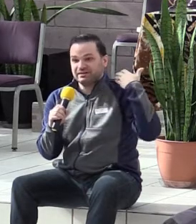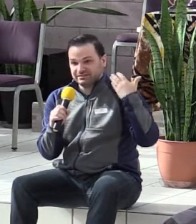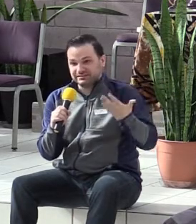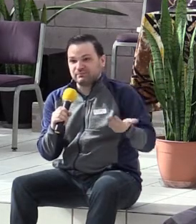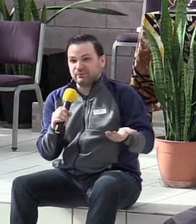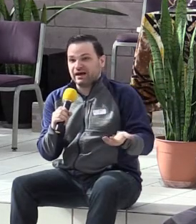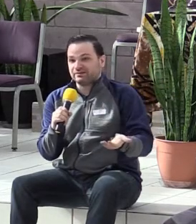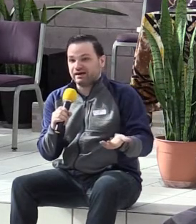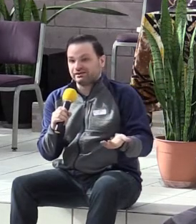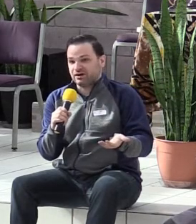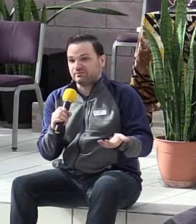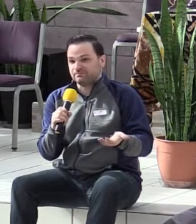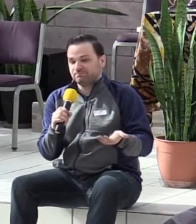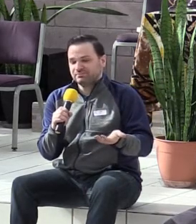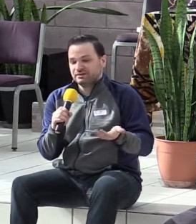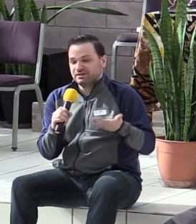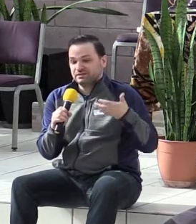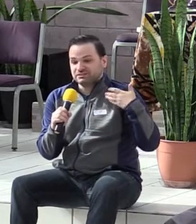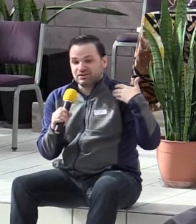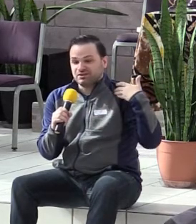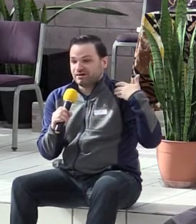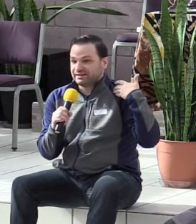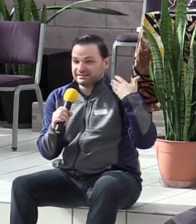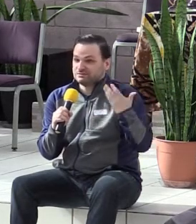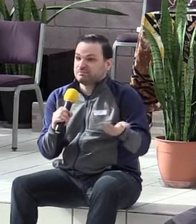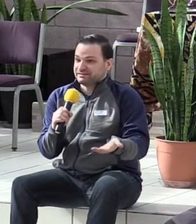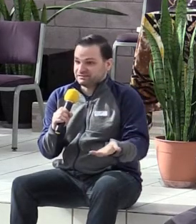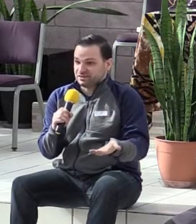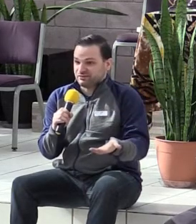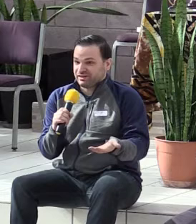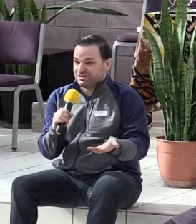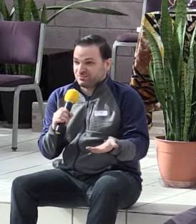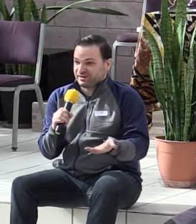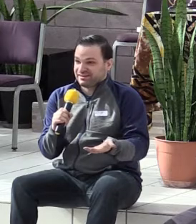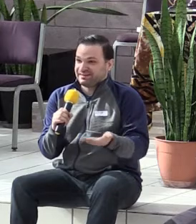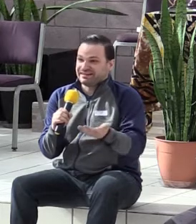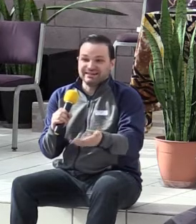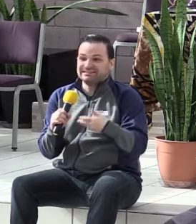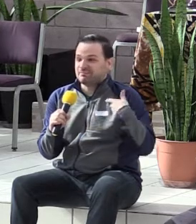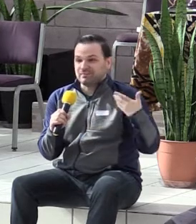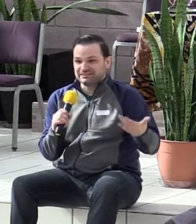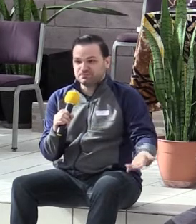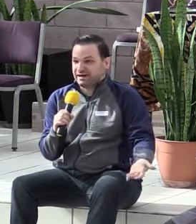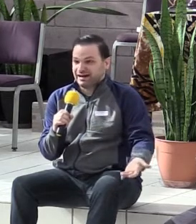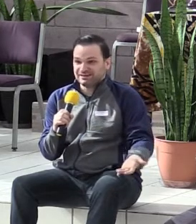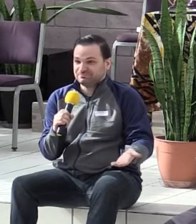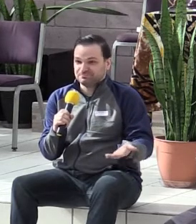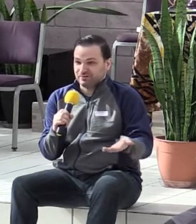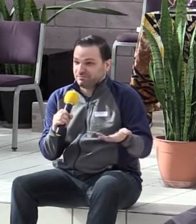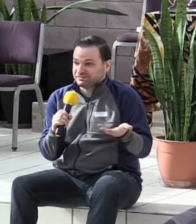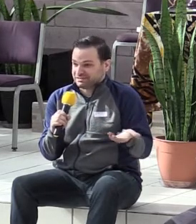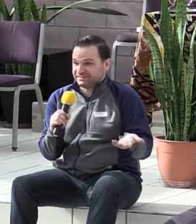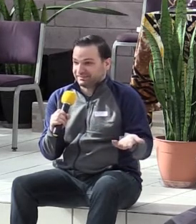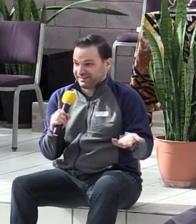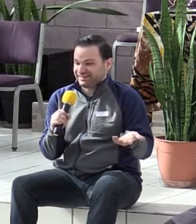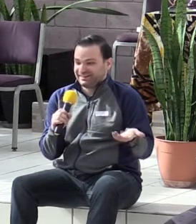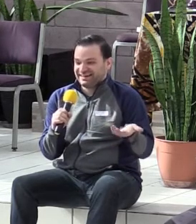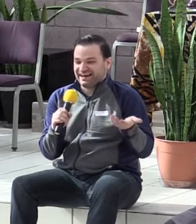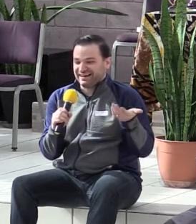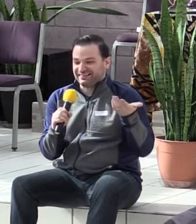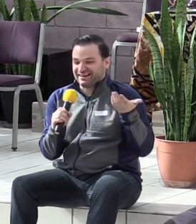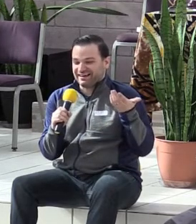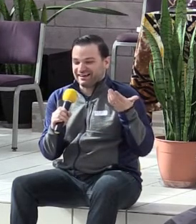theater. Seemed like we had a lot in common. So I sent him a message on OkCupid, and then he sent me a message back pretty much